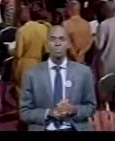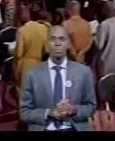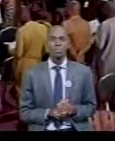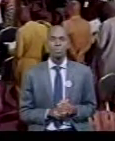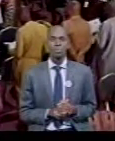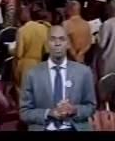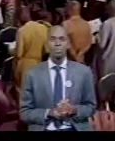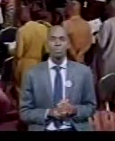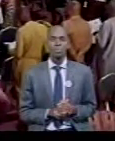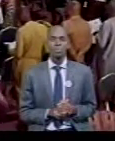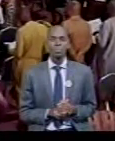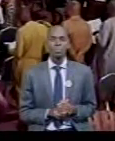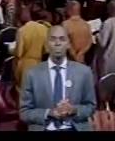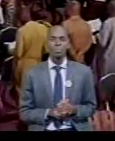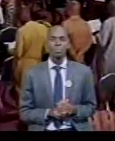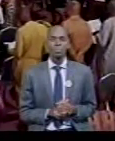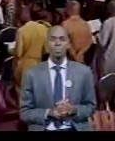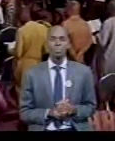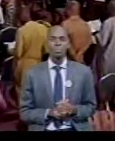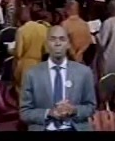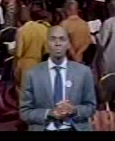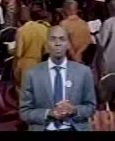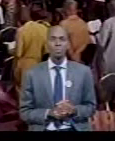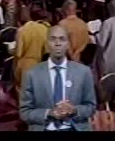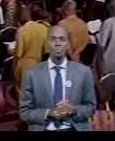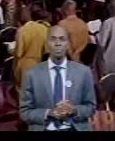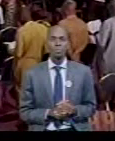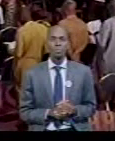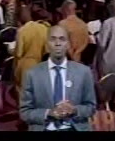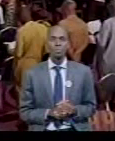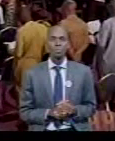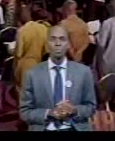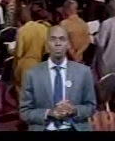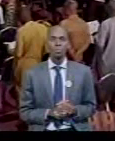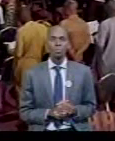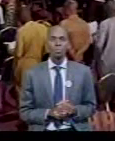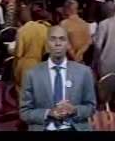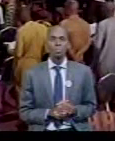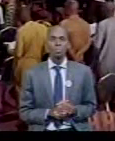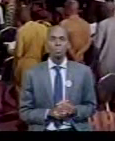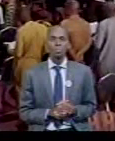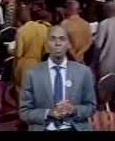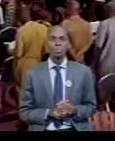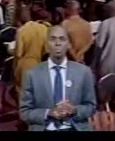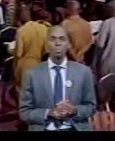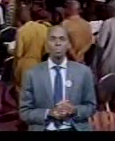thou art with me, will be with me to the end.